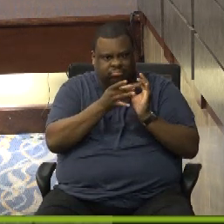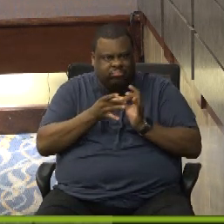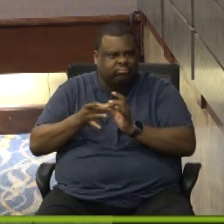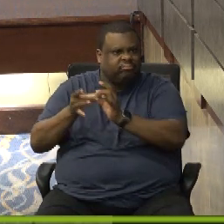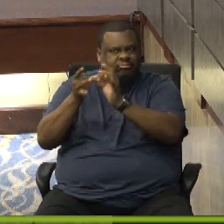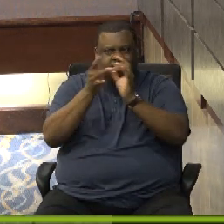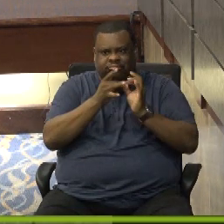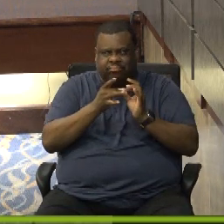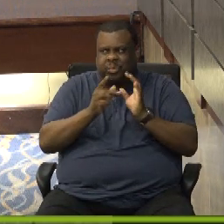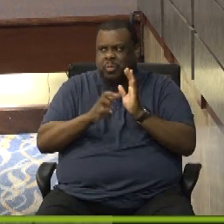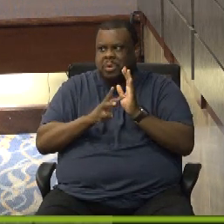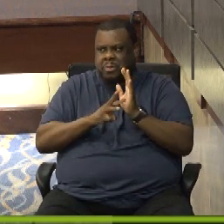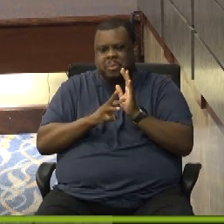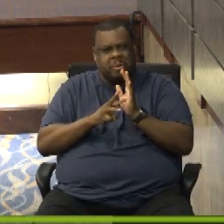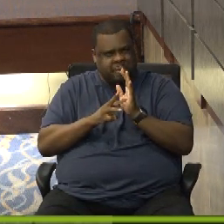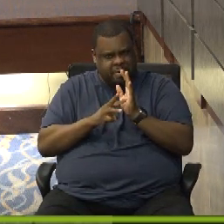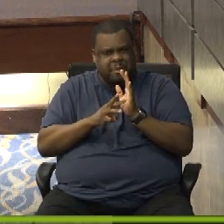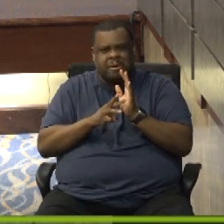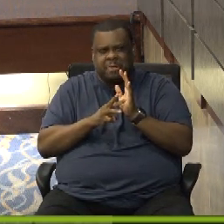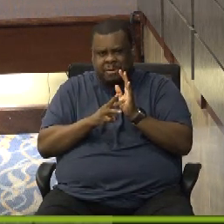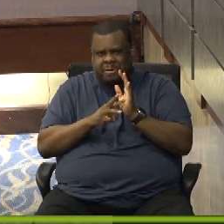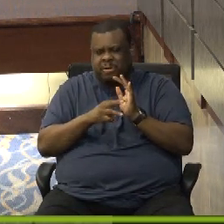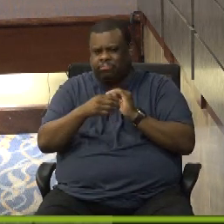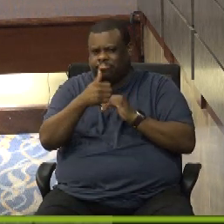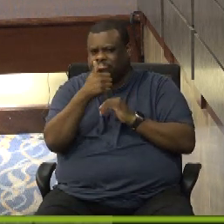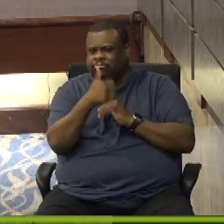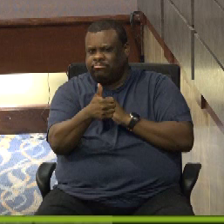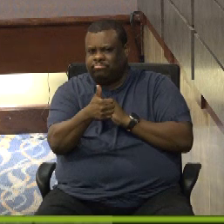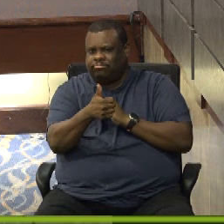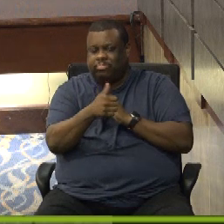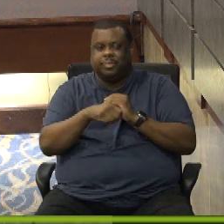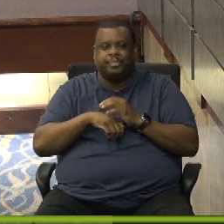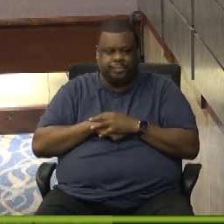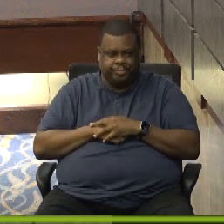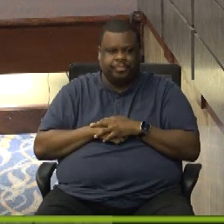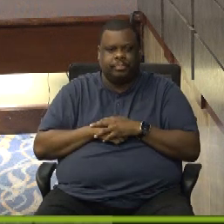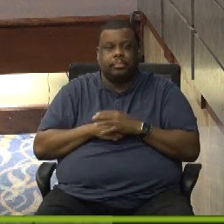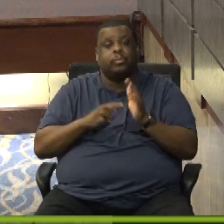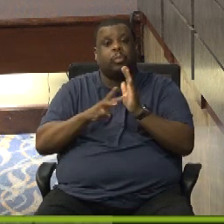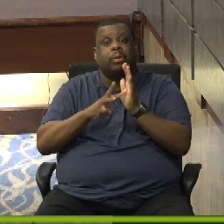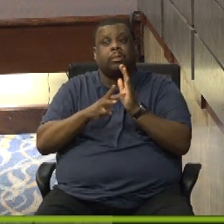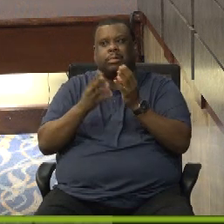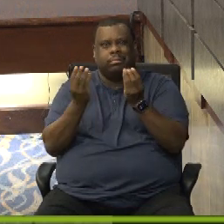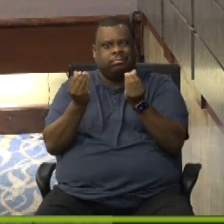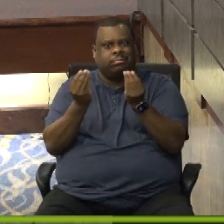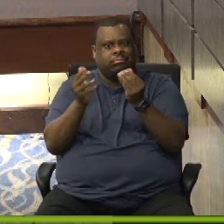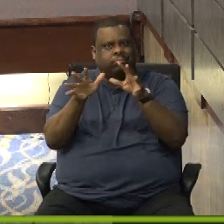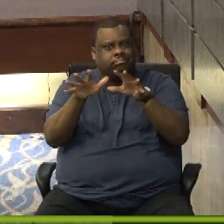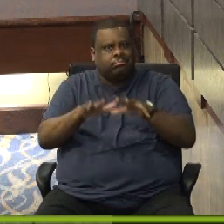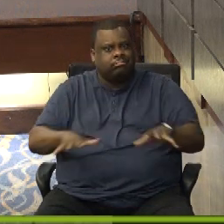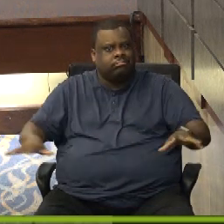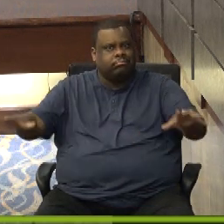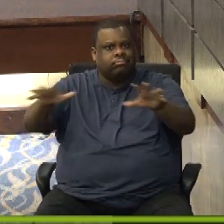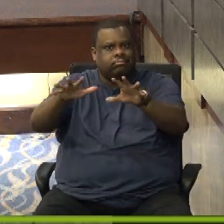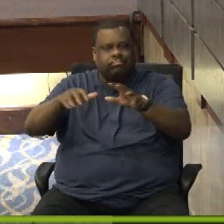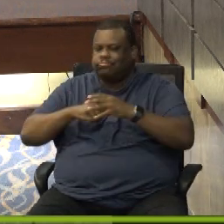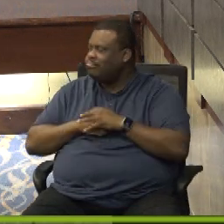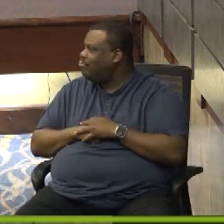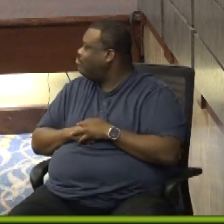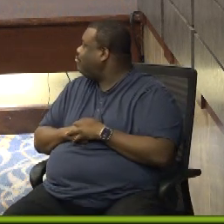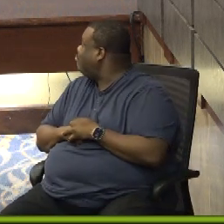to believe in. We can also use our landscape and nature as something that bonds all of us and connects us.